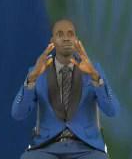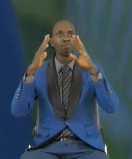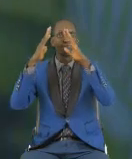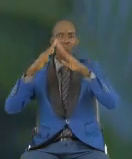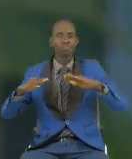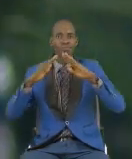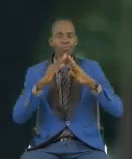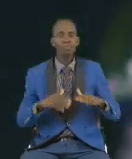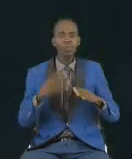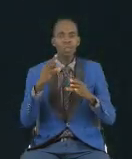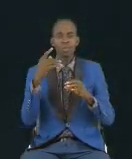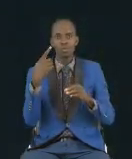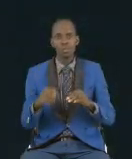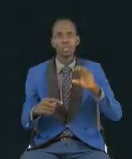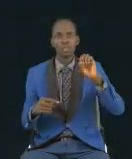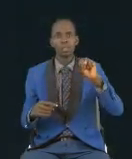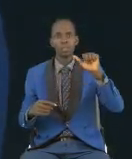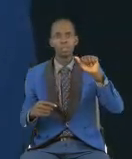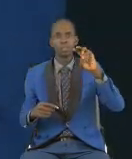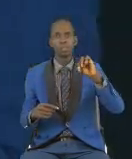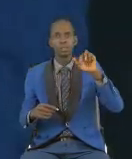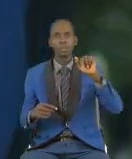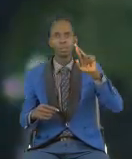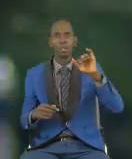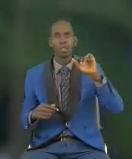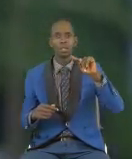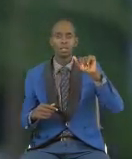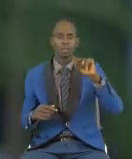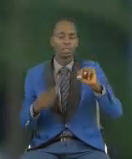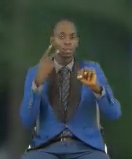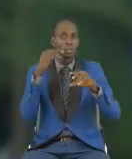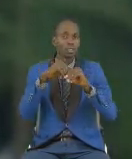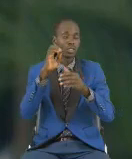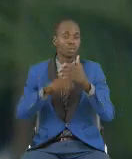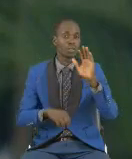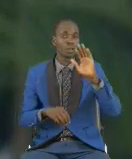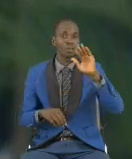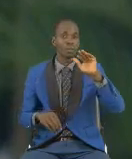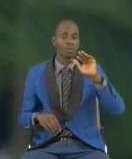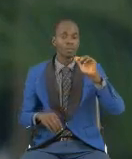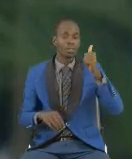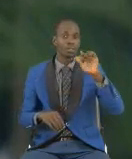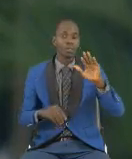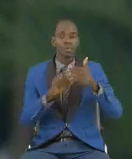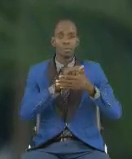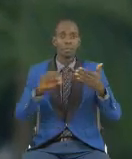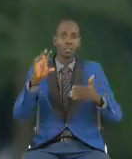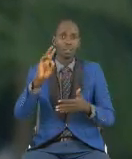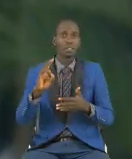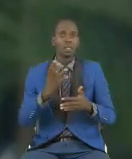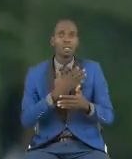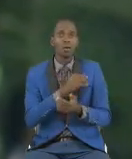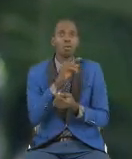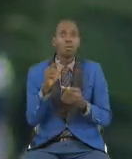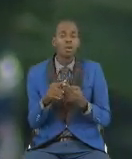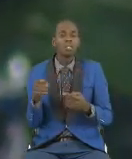Samaritans. And look at chapter 15, verse 7. In chapter 15, verse 7, and when there had been